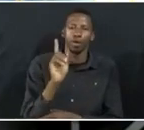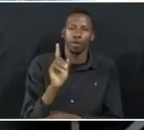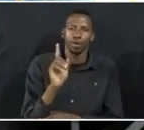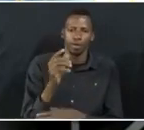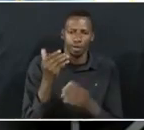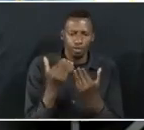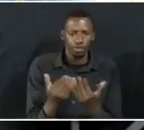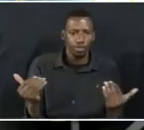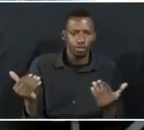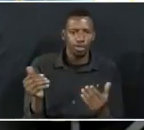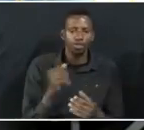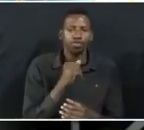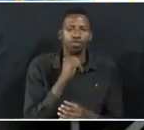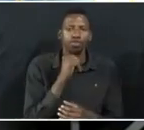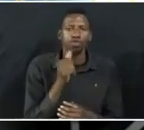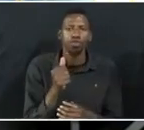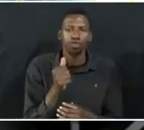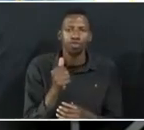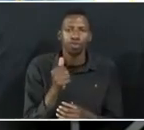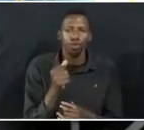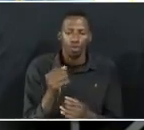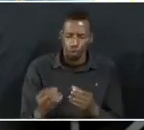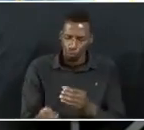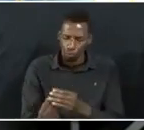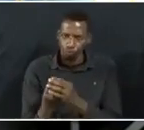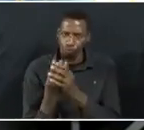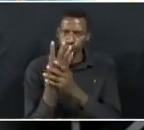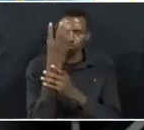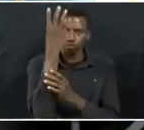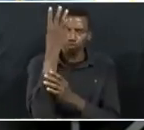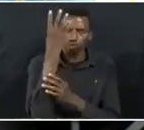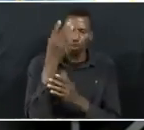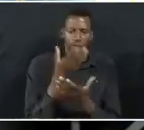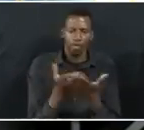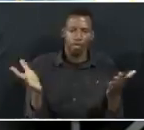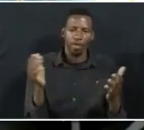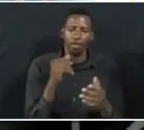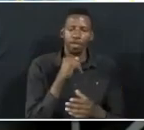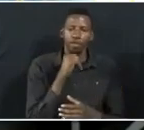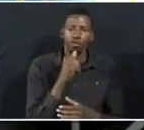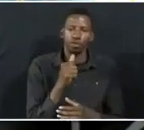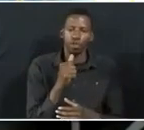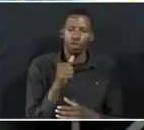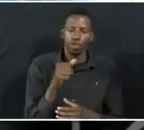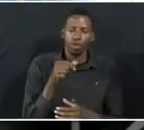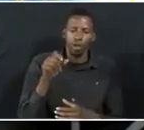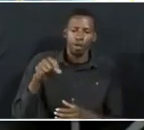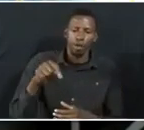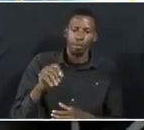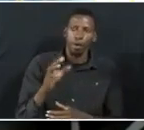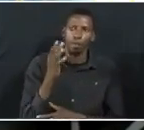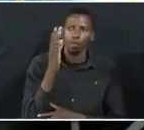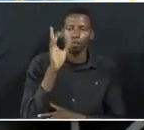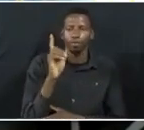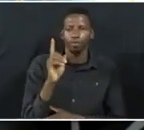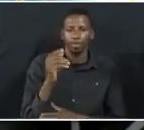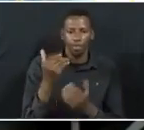not do what? Grow up. They are not plants. Children are raised.